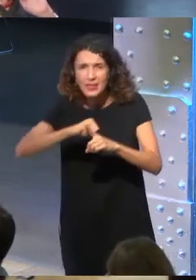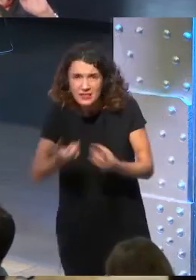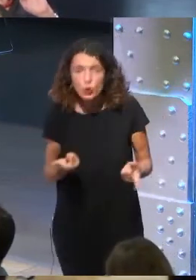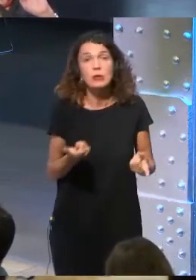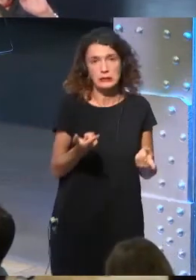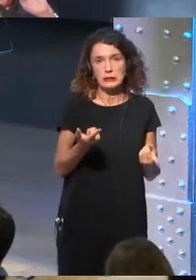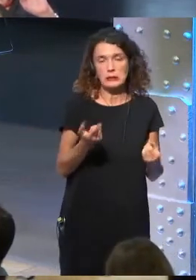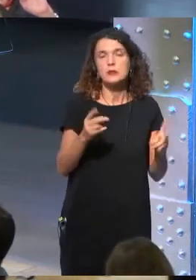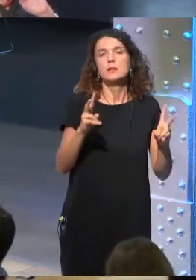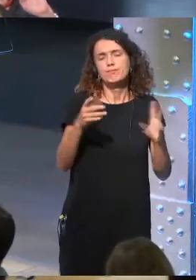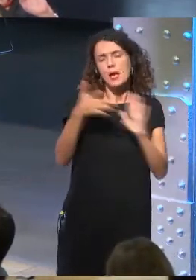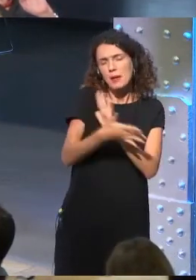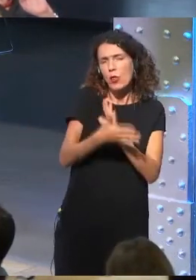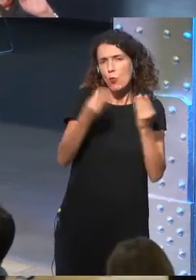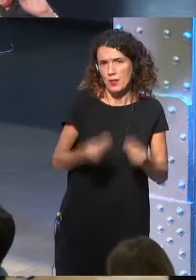promotion, oppression,